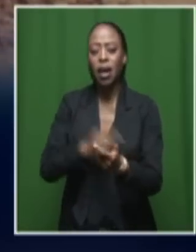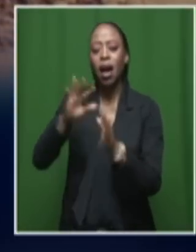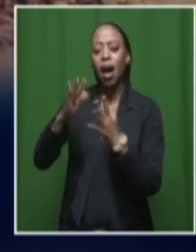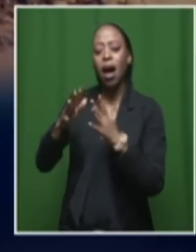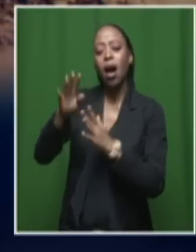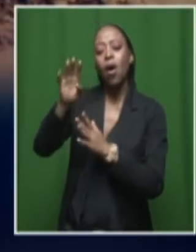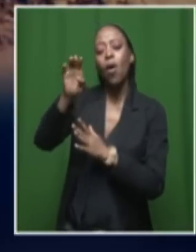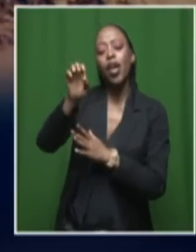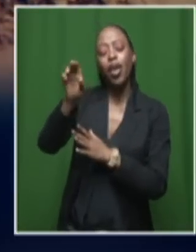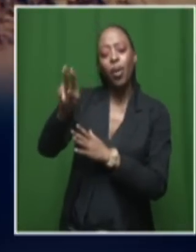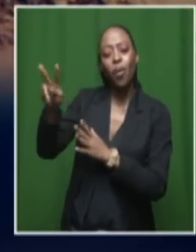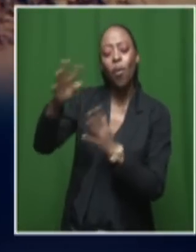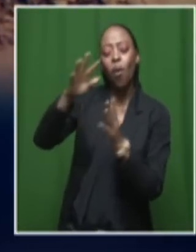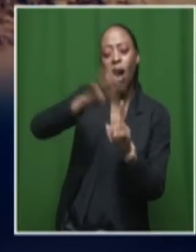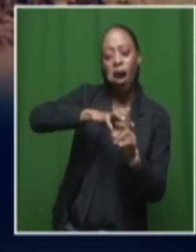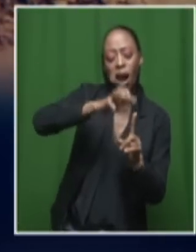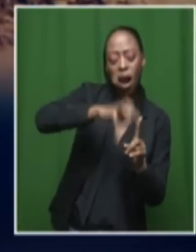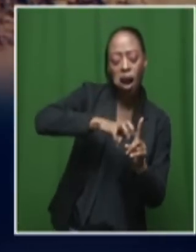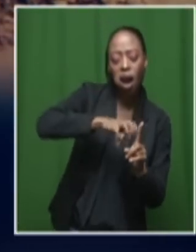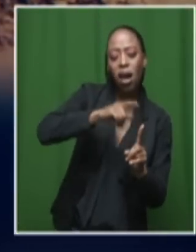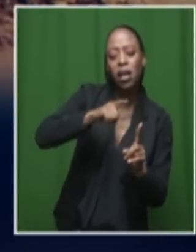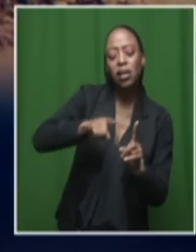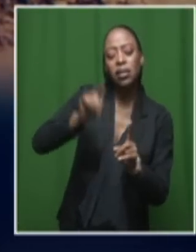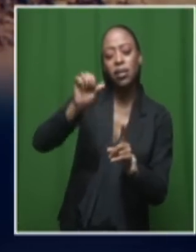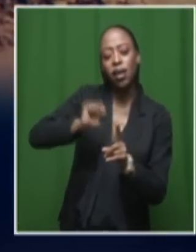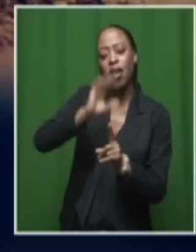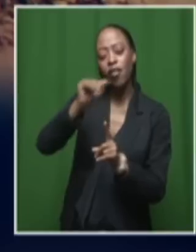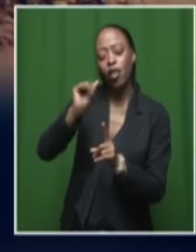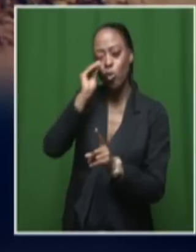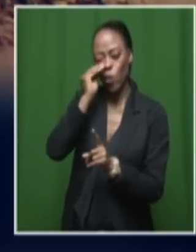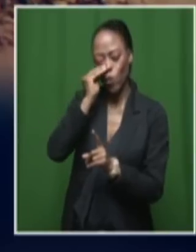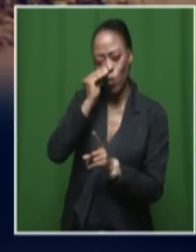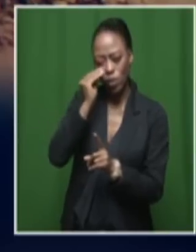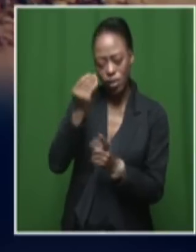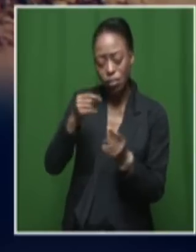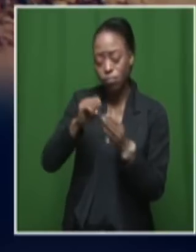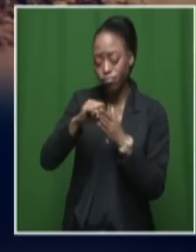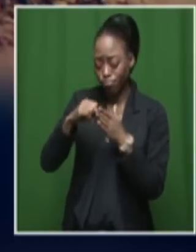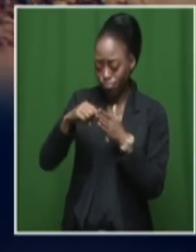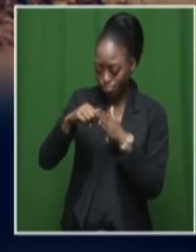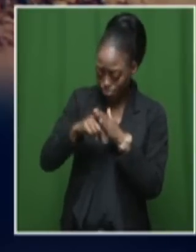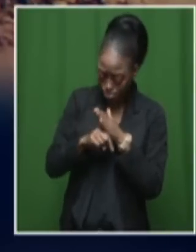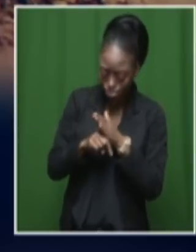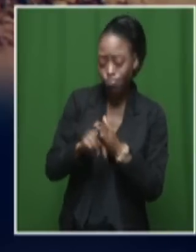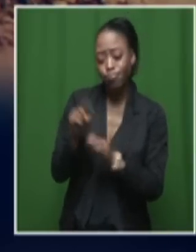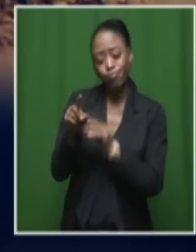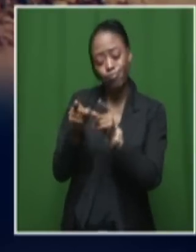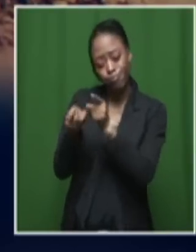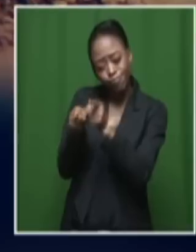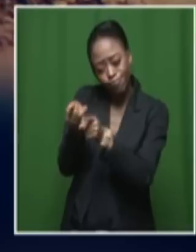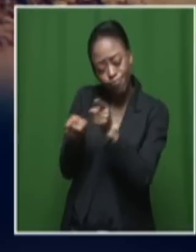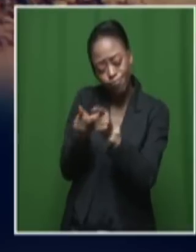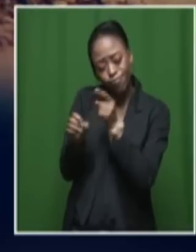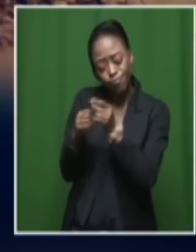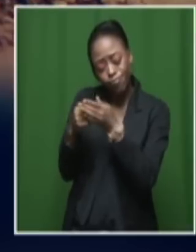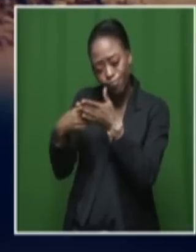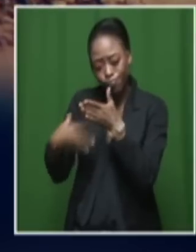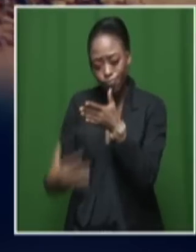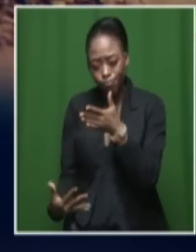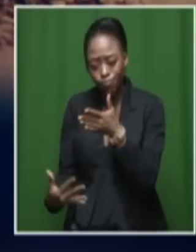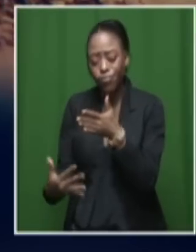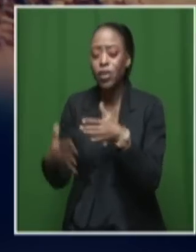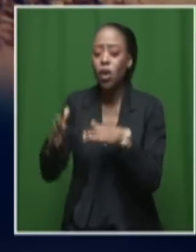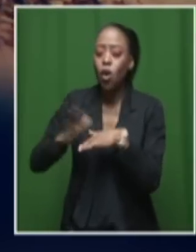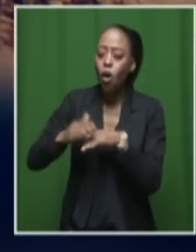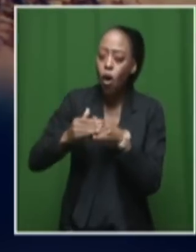African Mediascape by the US State Department. In it, it goes on to make these allegations about key